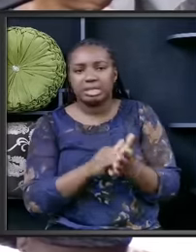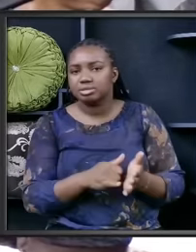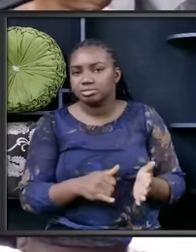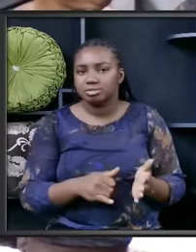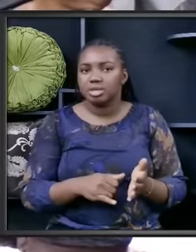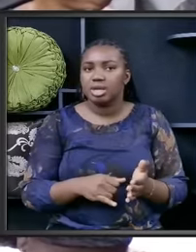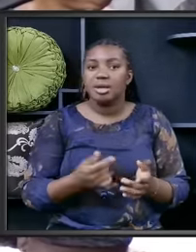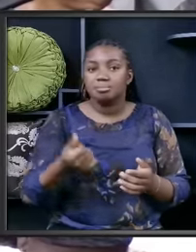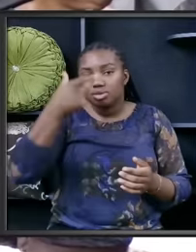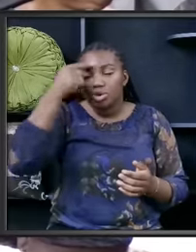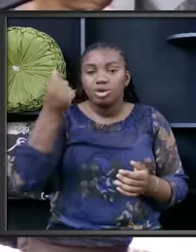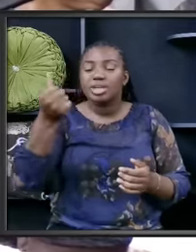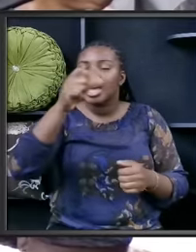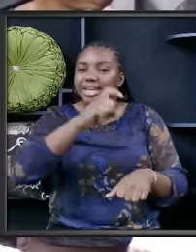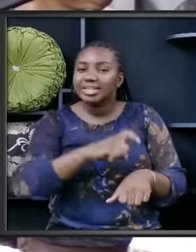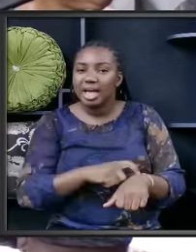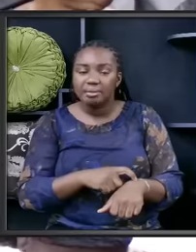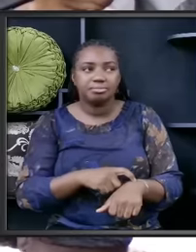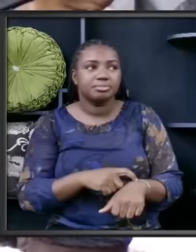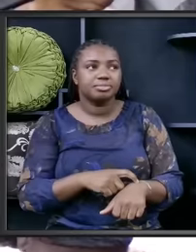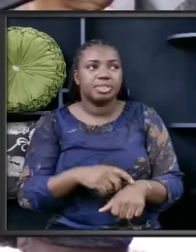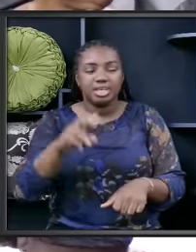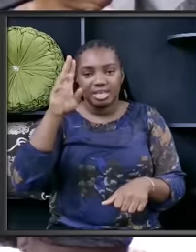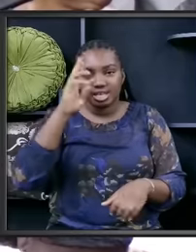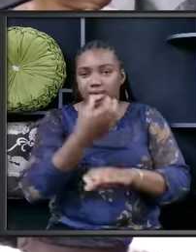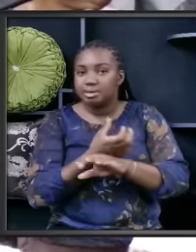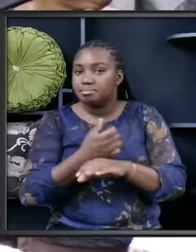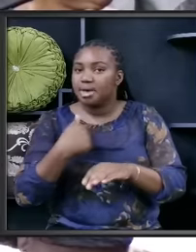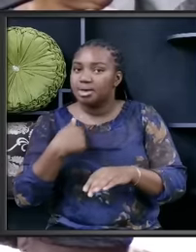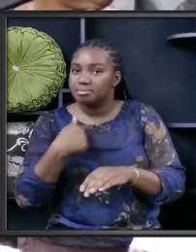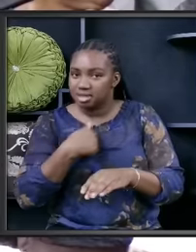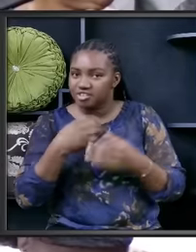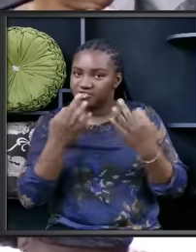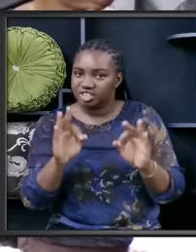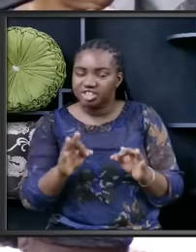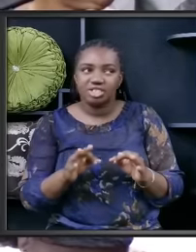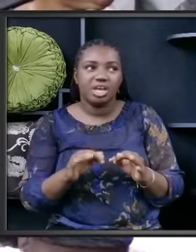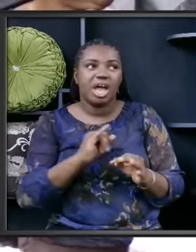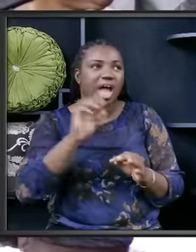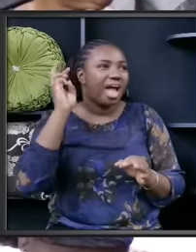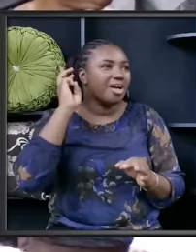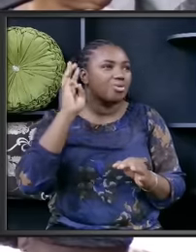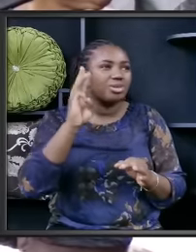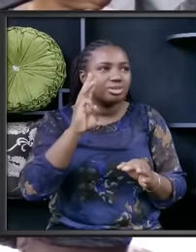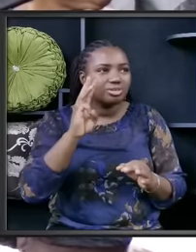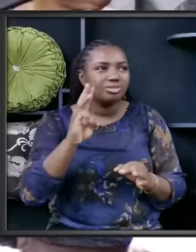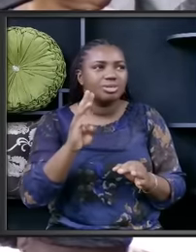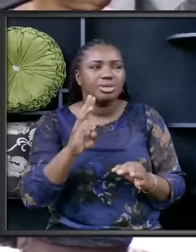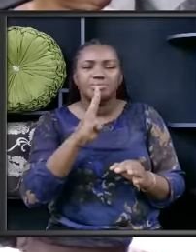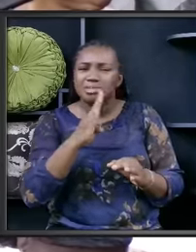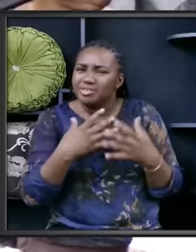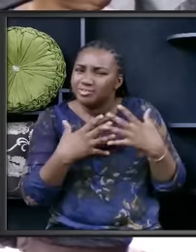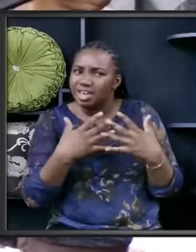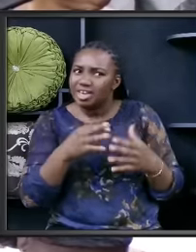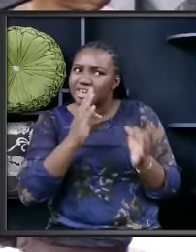point, because anytime we in conclude, he don't beg me finish you, but in I no go, I go the fear. If I